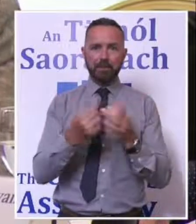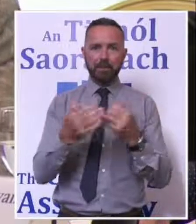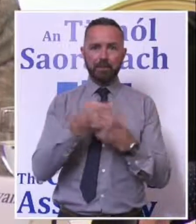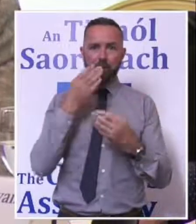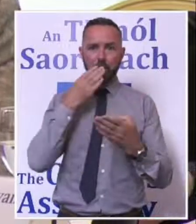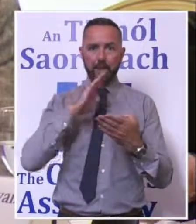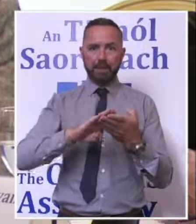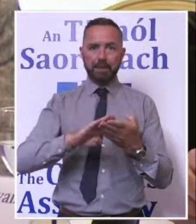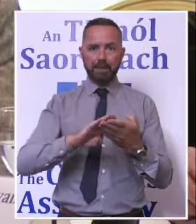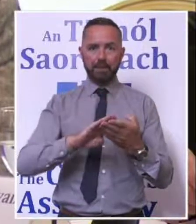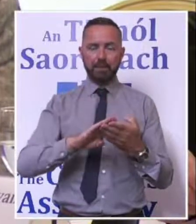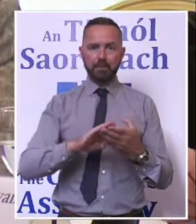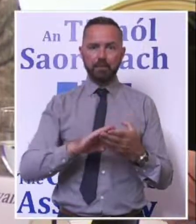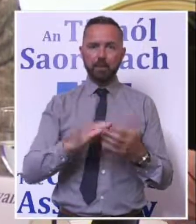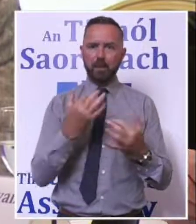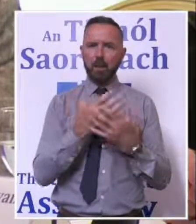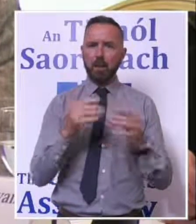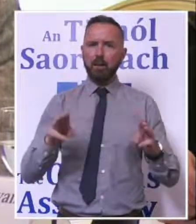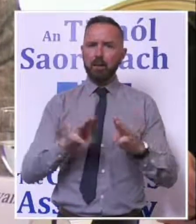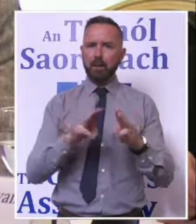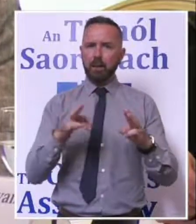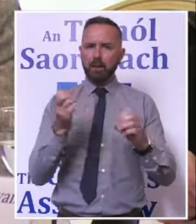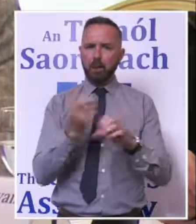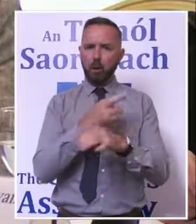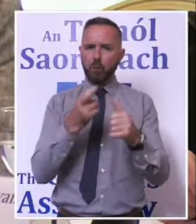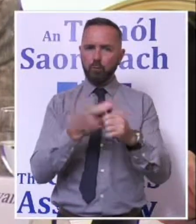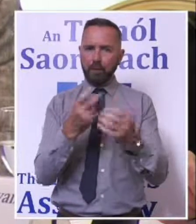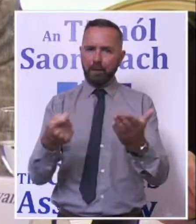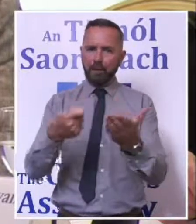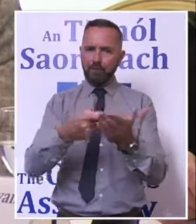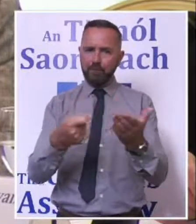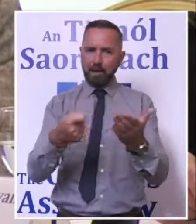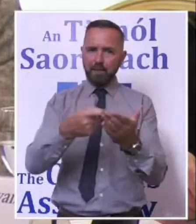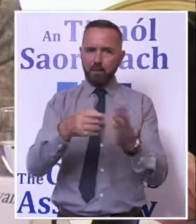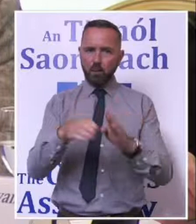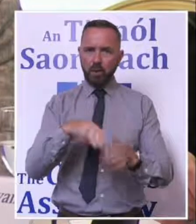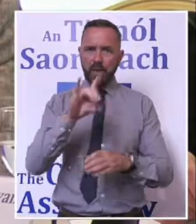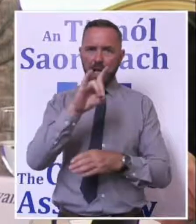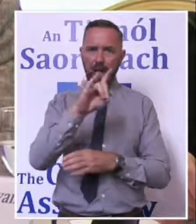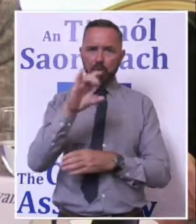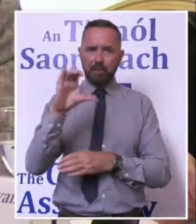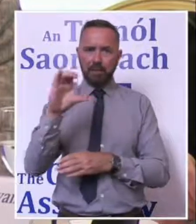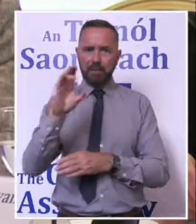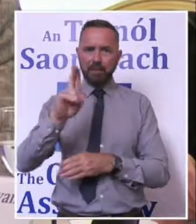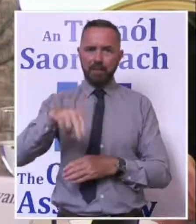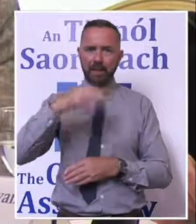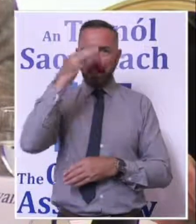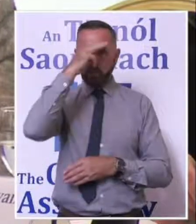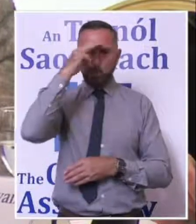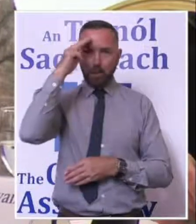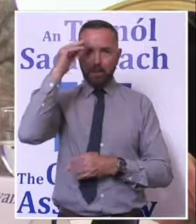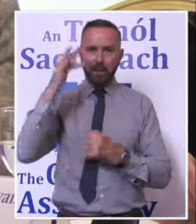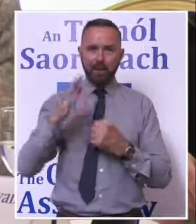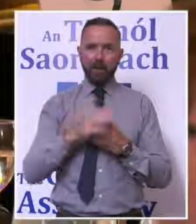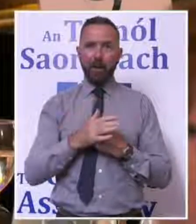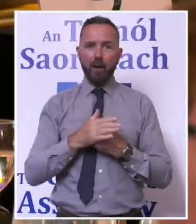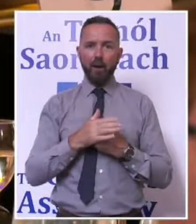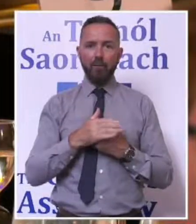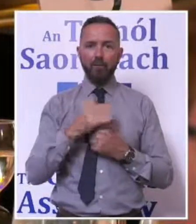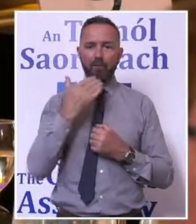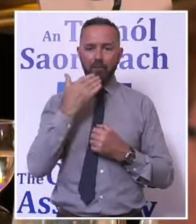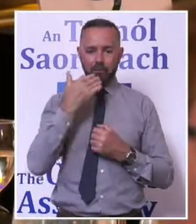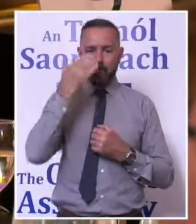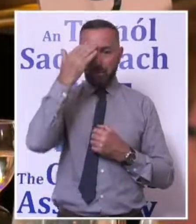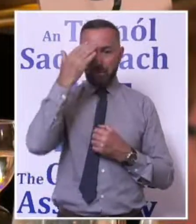that there's a huge number of people that have already invested in Hillary Clinton going to be the next president of